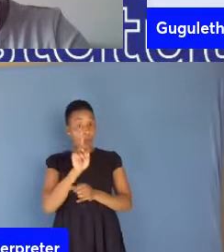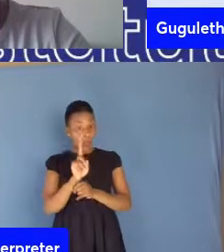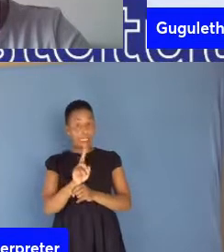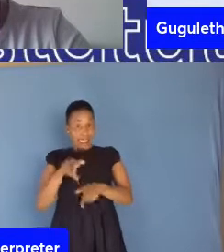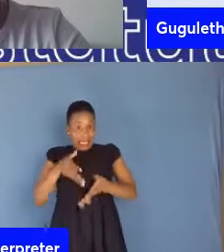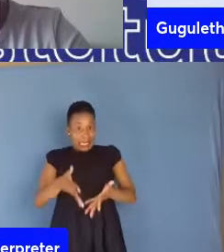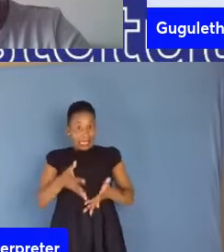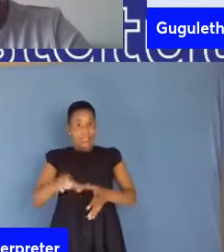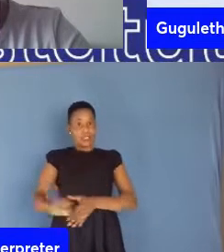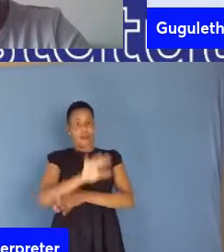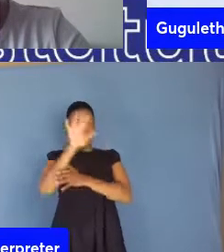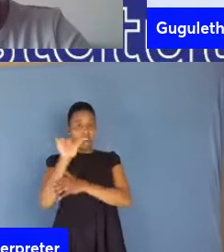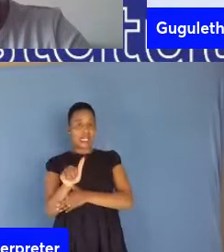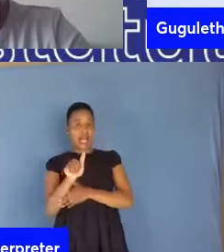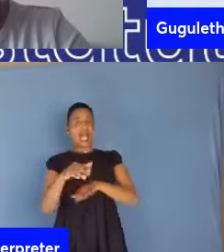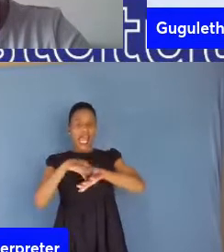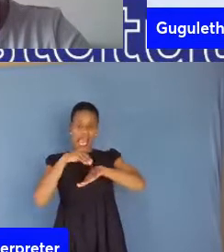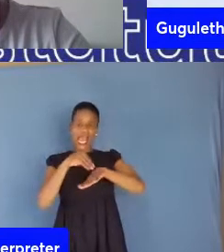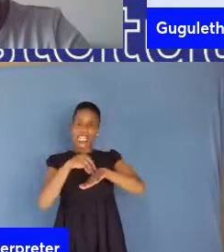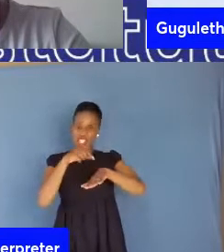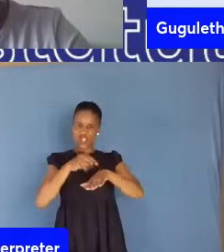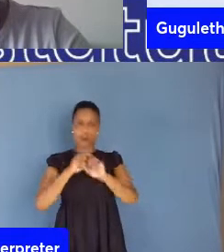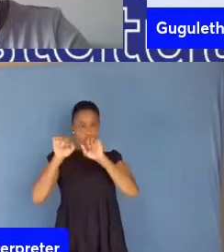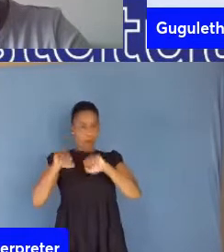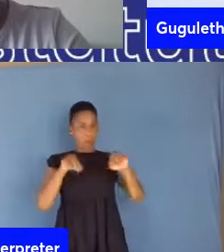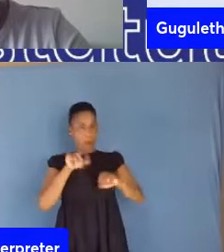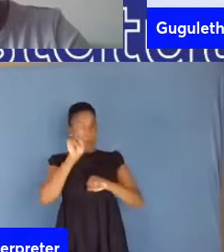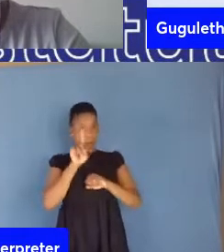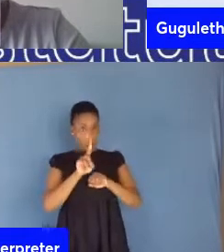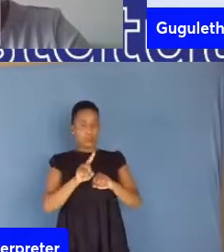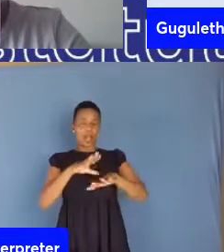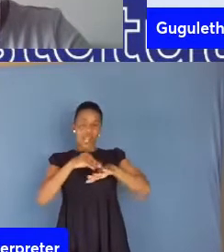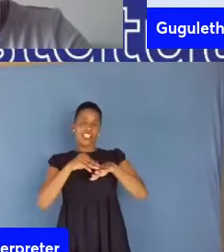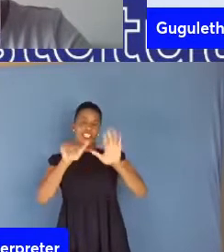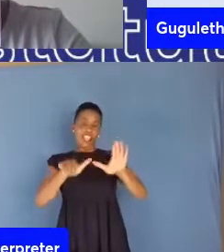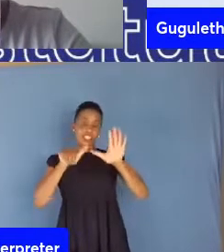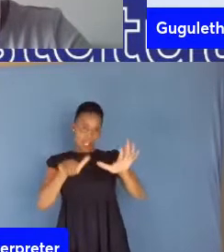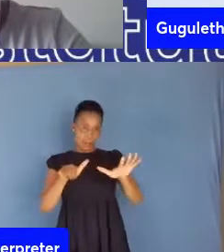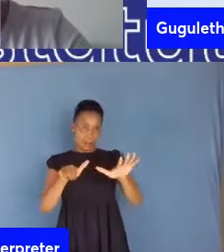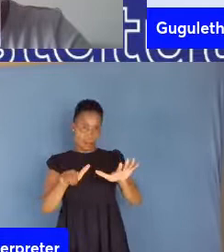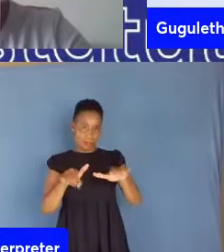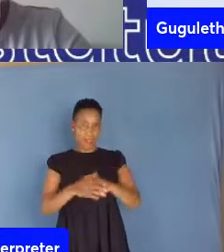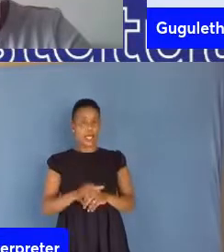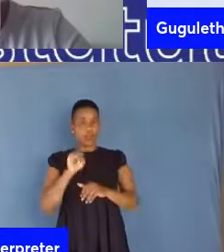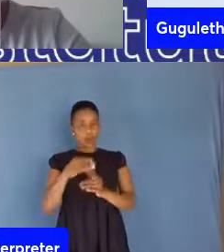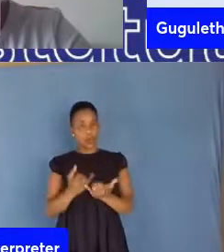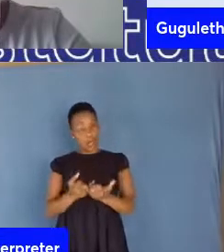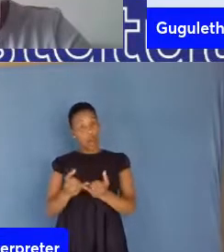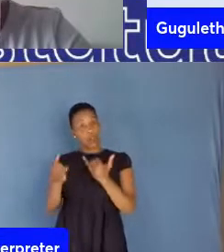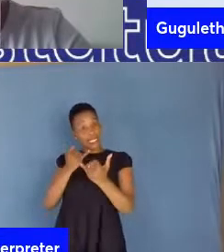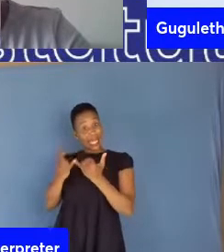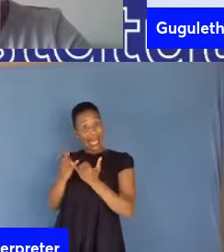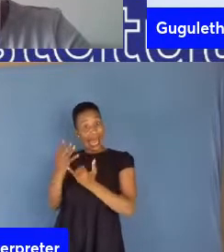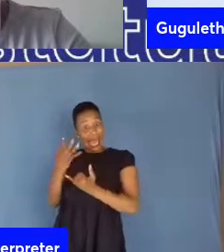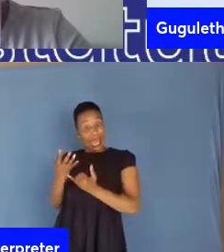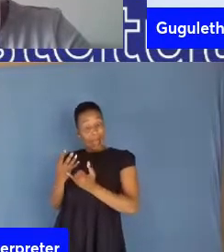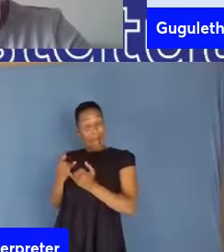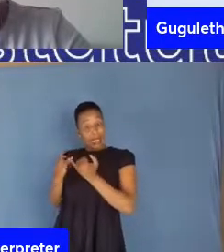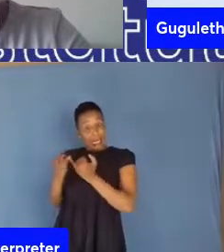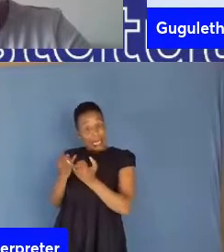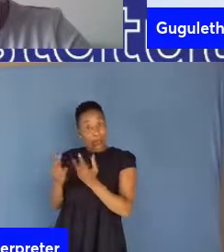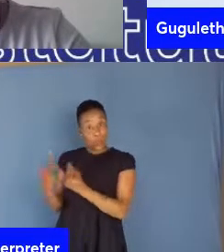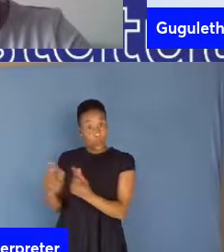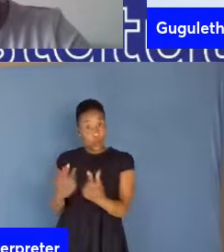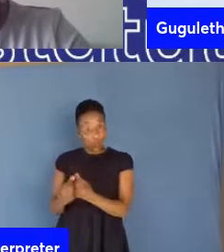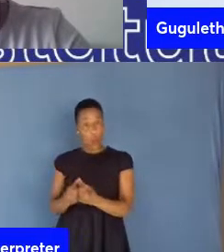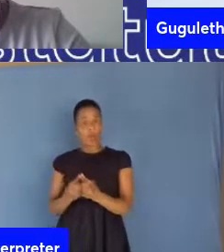of consent is 16, and therefore if you have sex with a girl that is under 16 years of age,